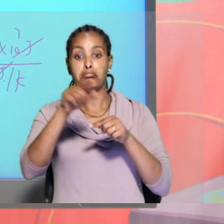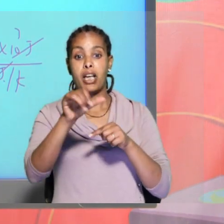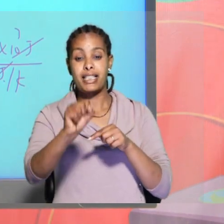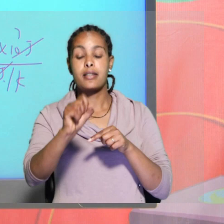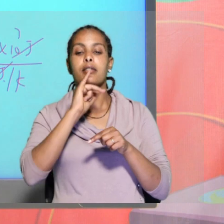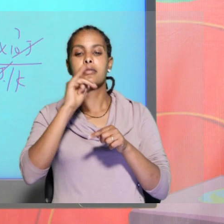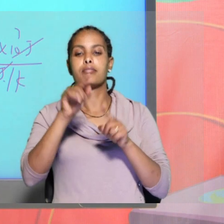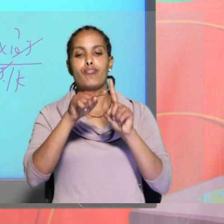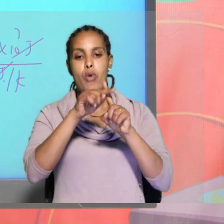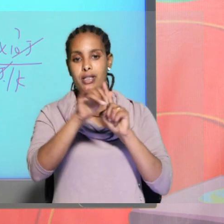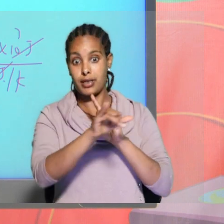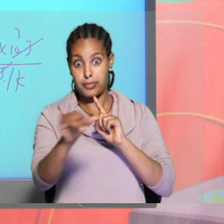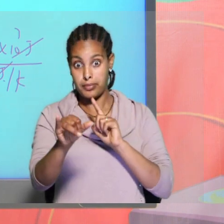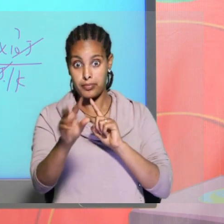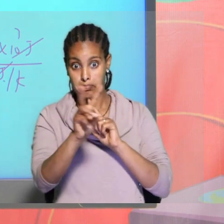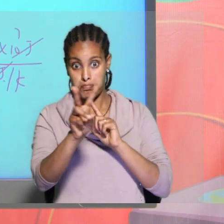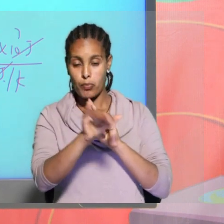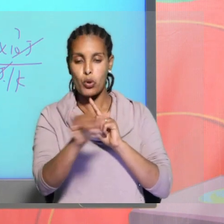positive.